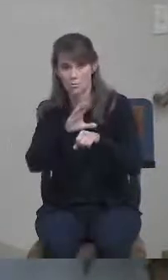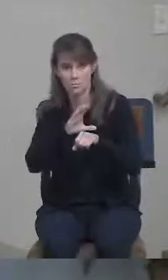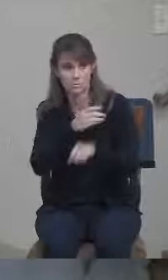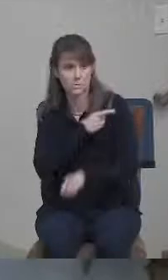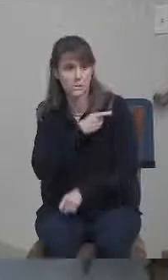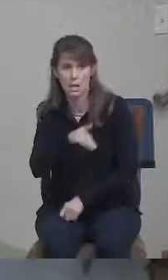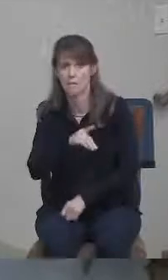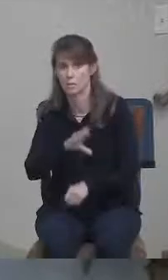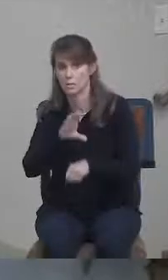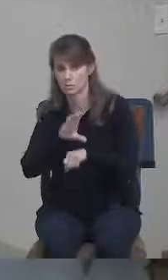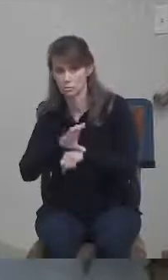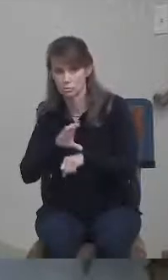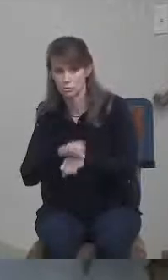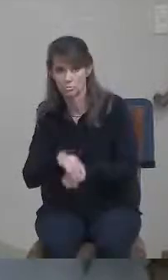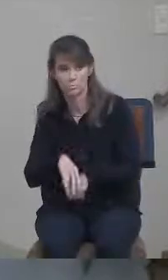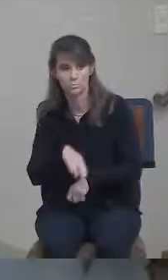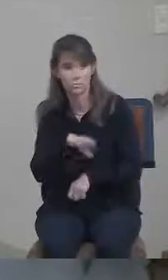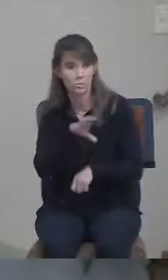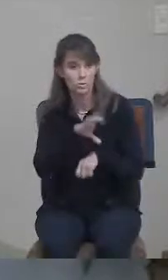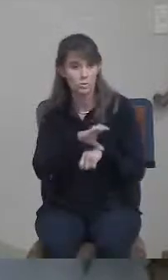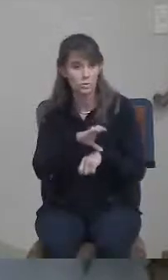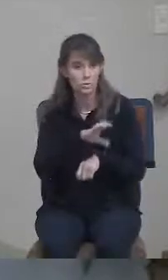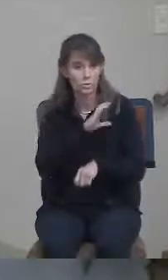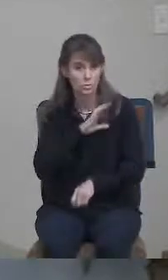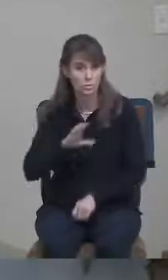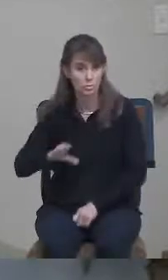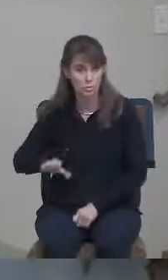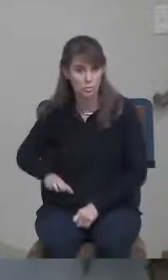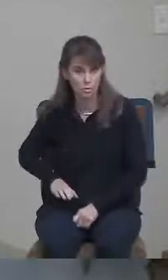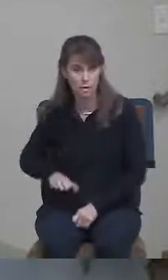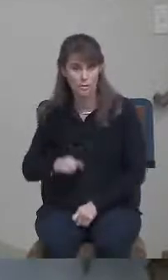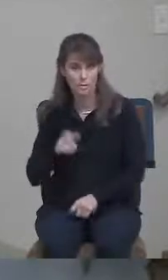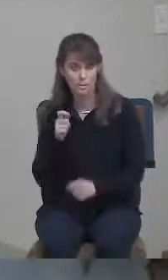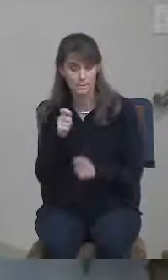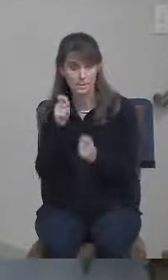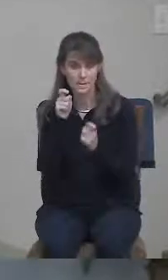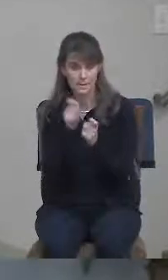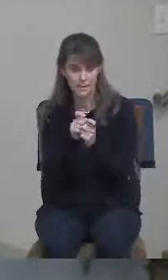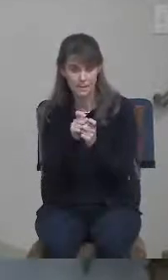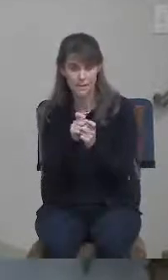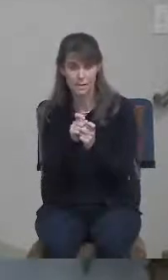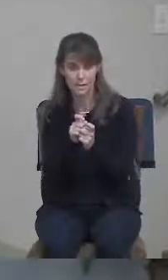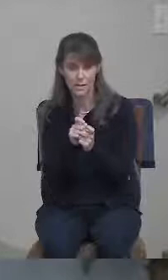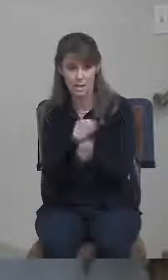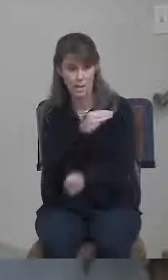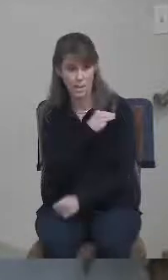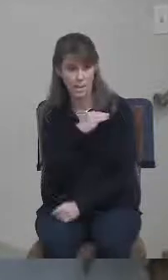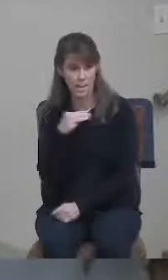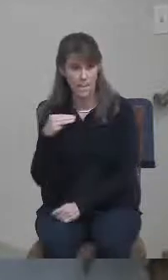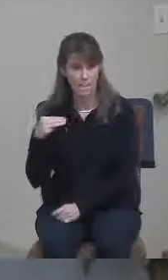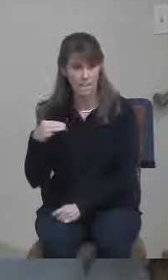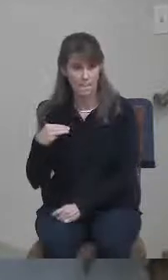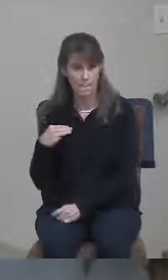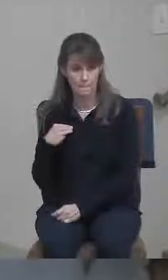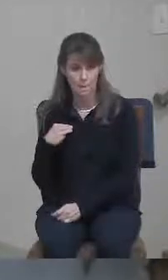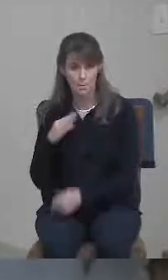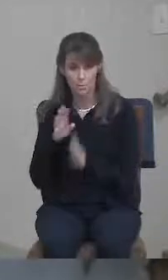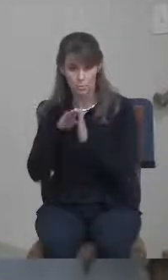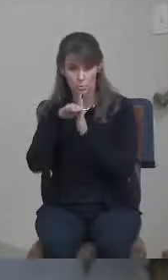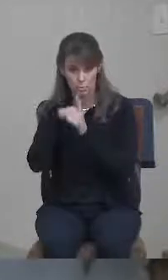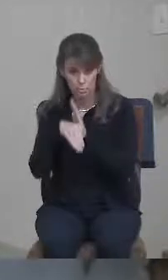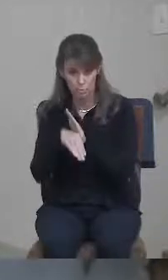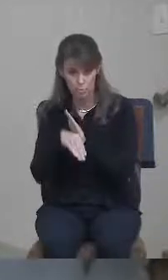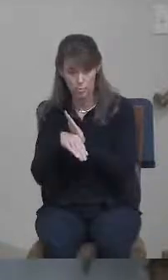membership. The only area that, or one of the only area that I know of that's growing, some of the evangelical churches